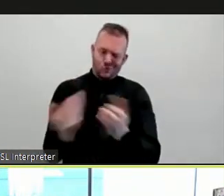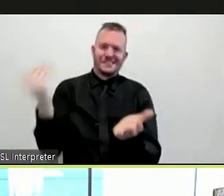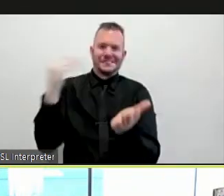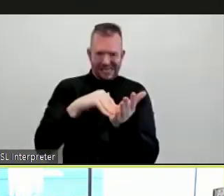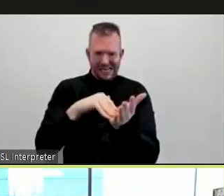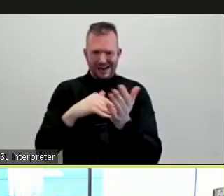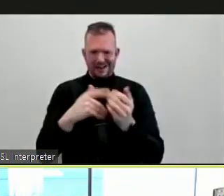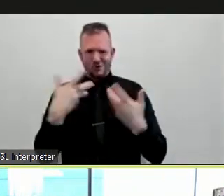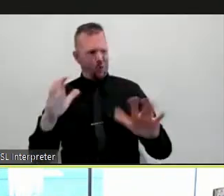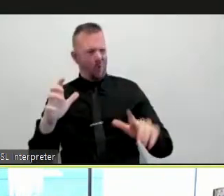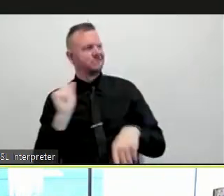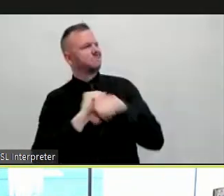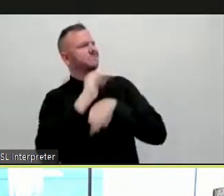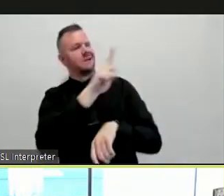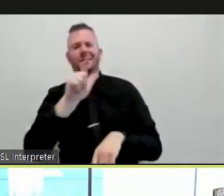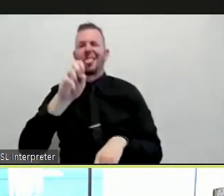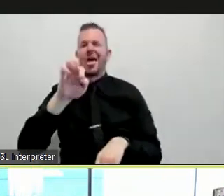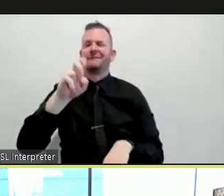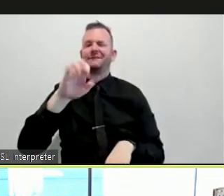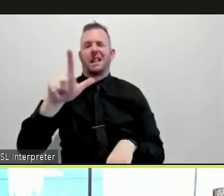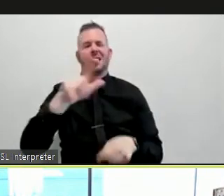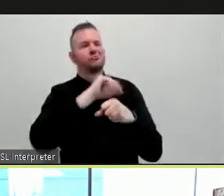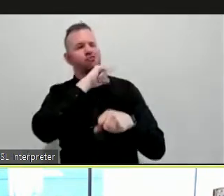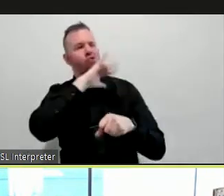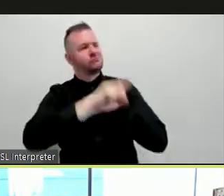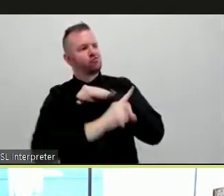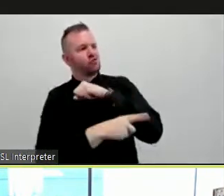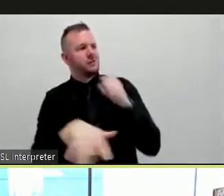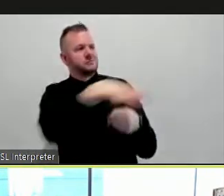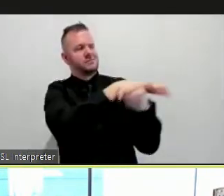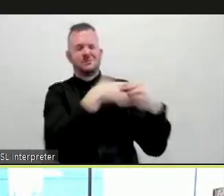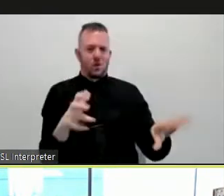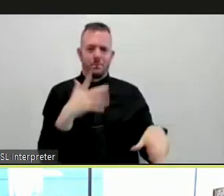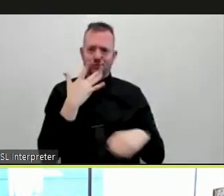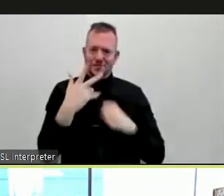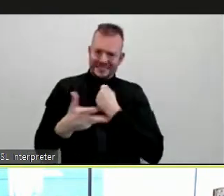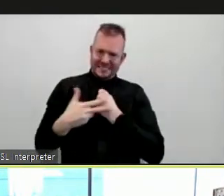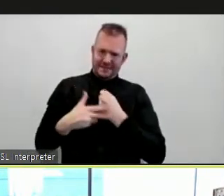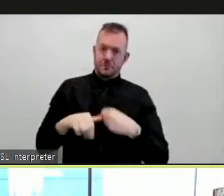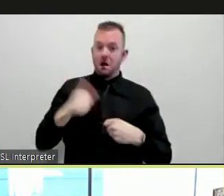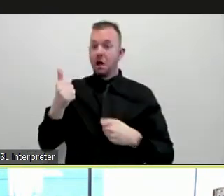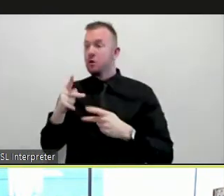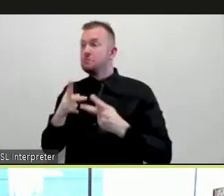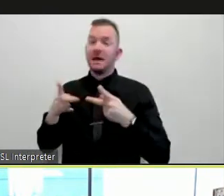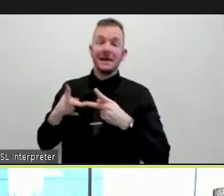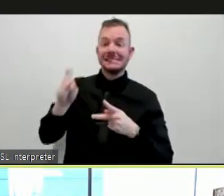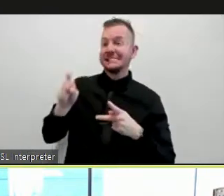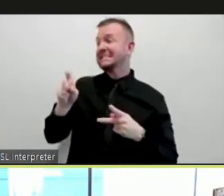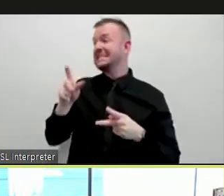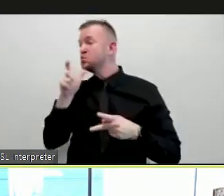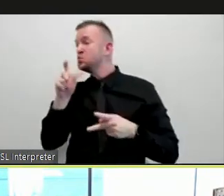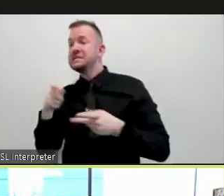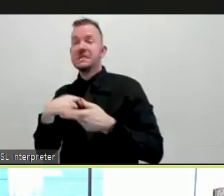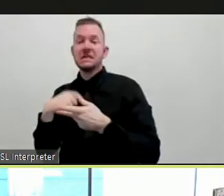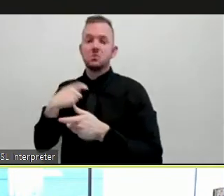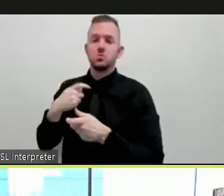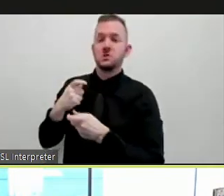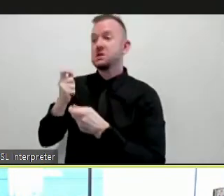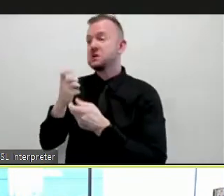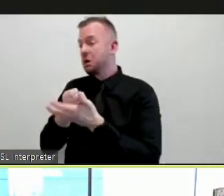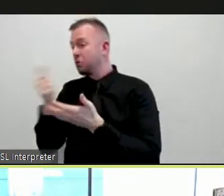the equipment that we put in there. We've got equipment that we've put in for future use. We've